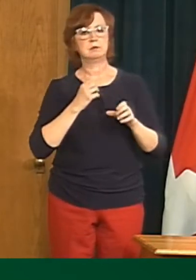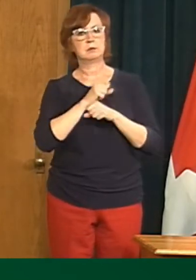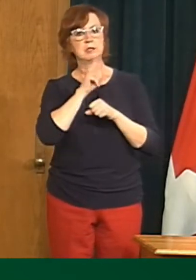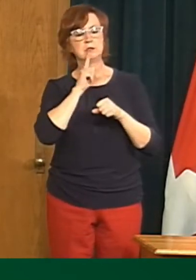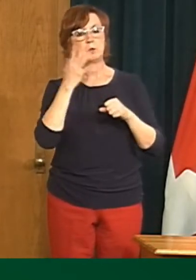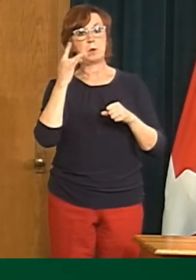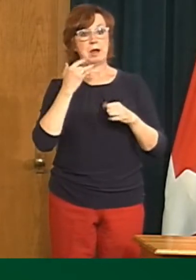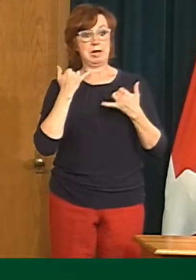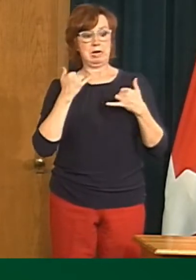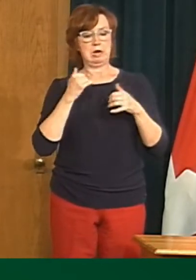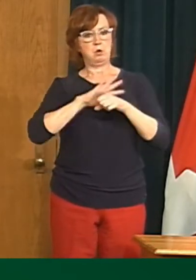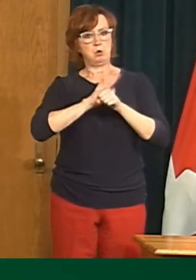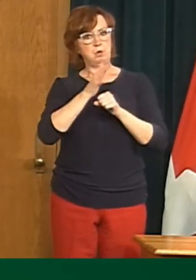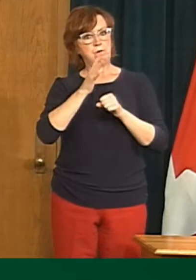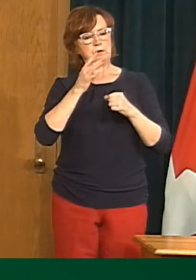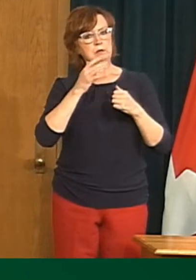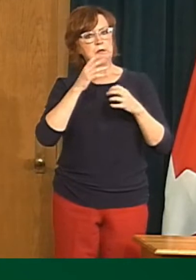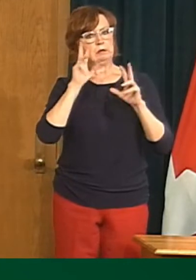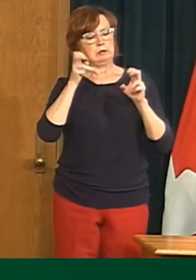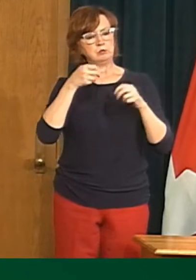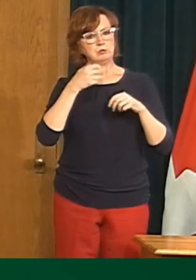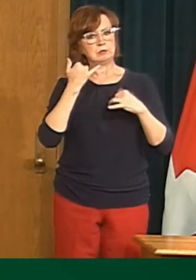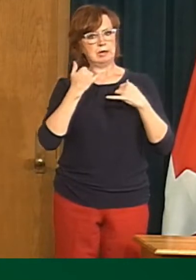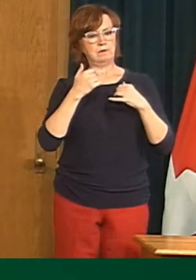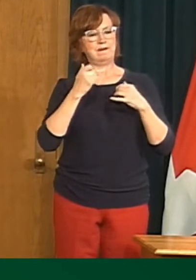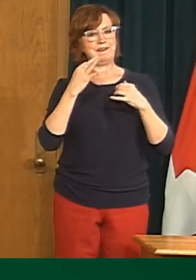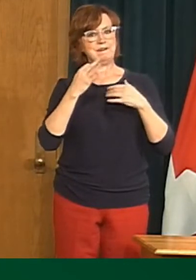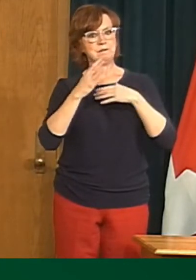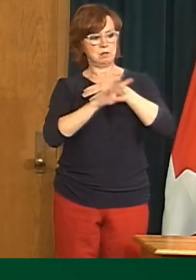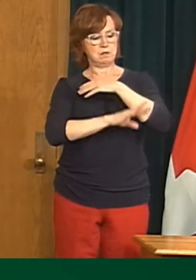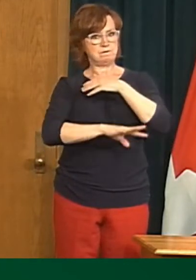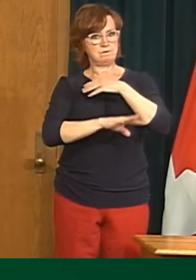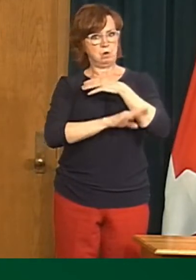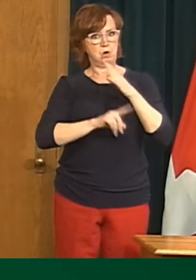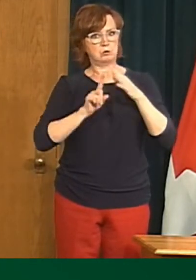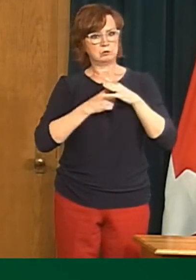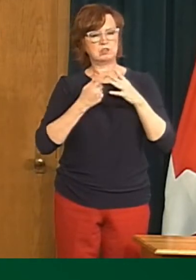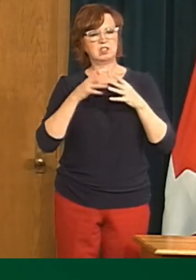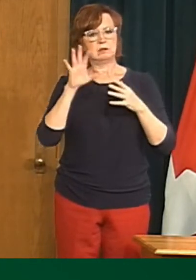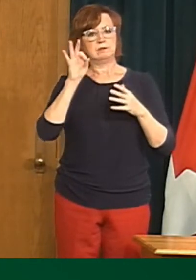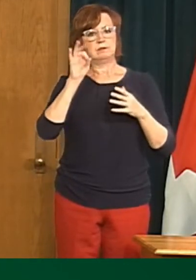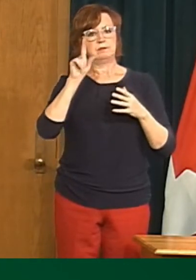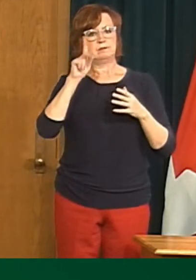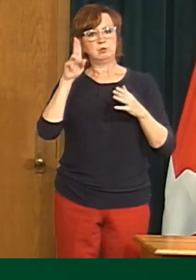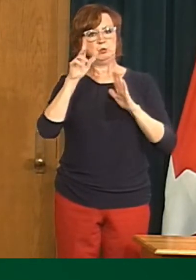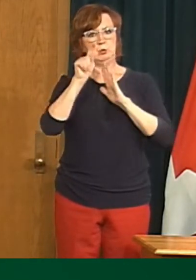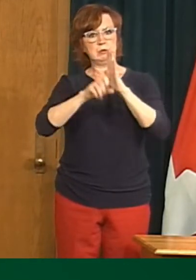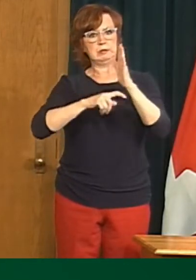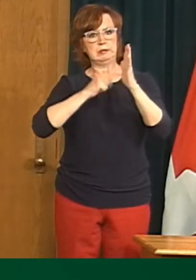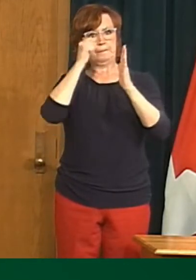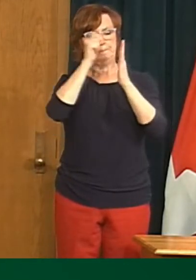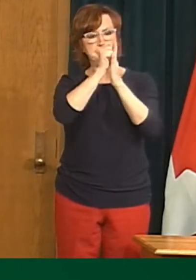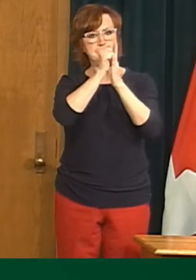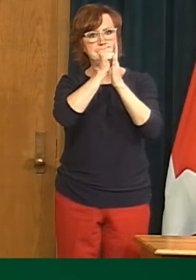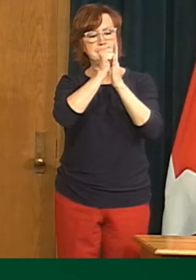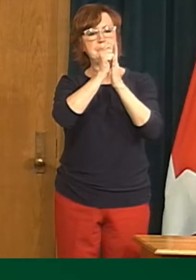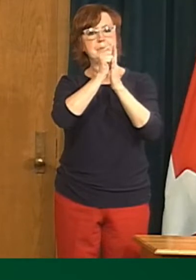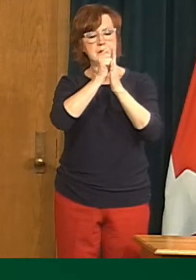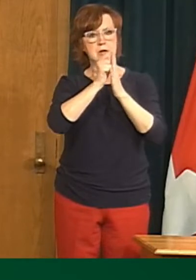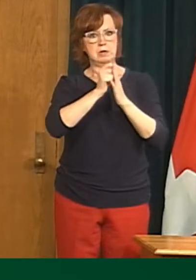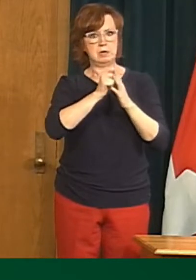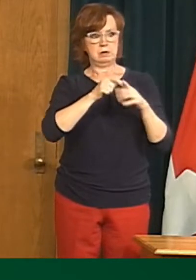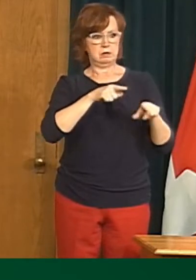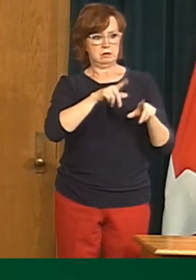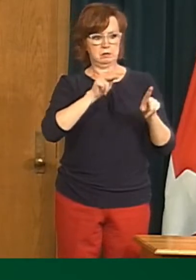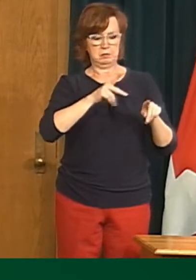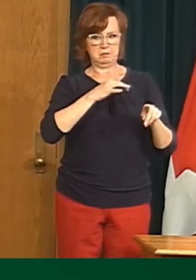fall, as we enter regular flu season, that people choose to stay at home and can be compensated for staying